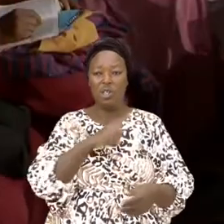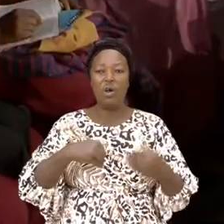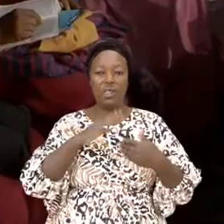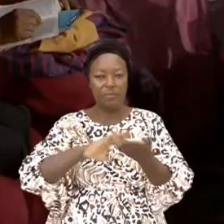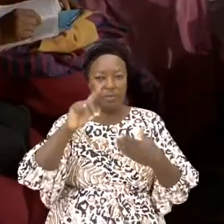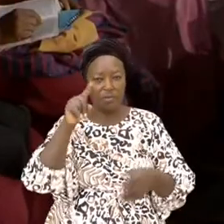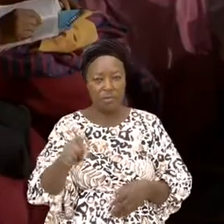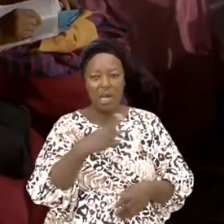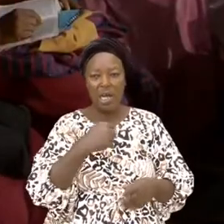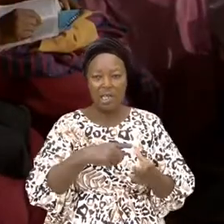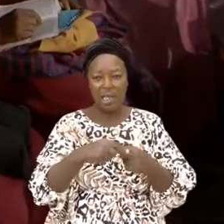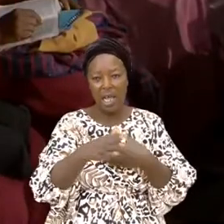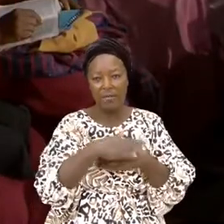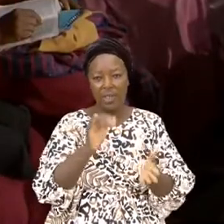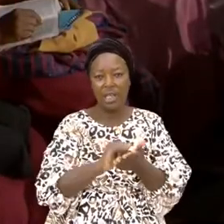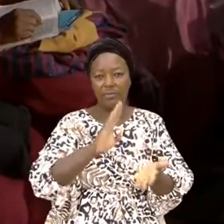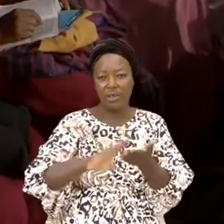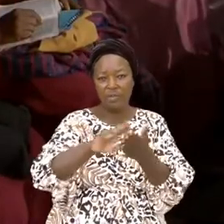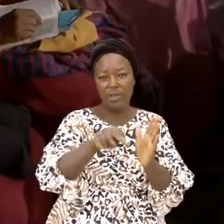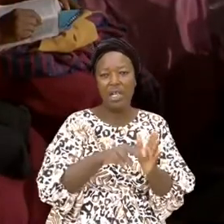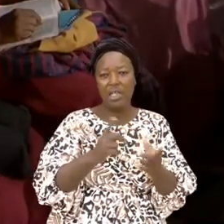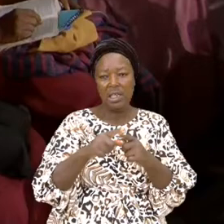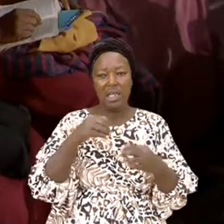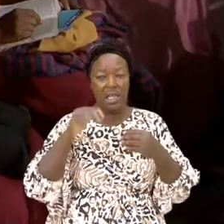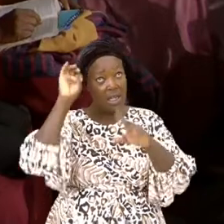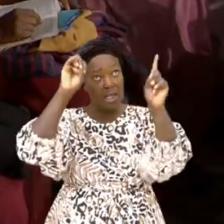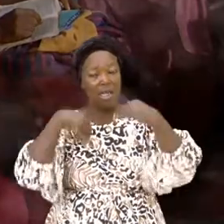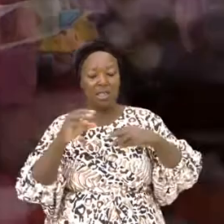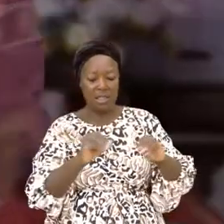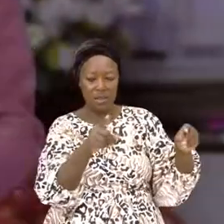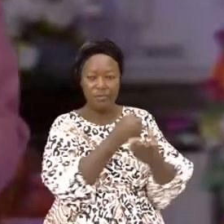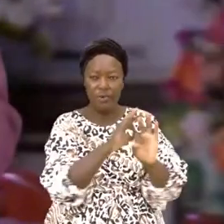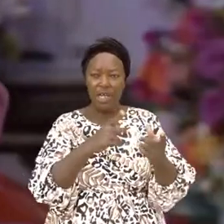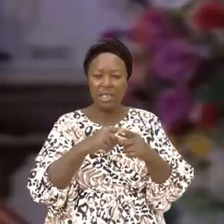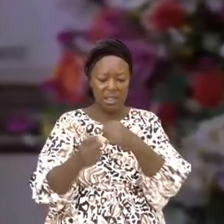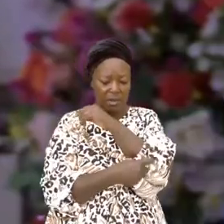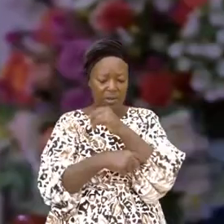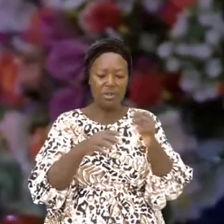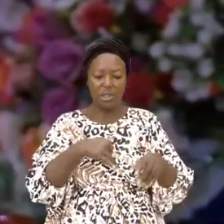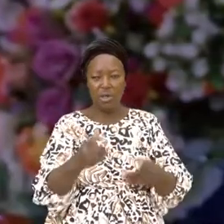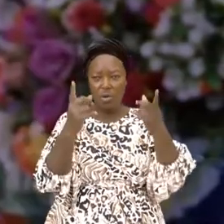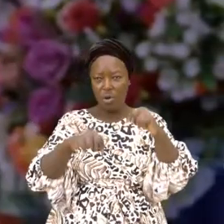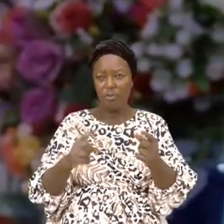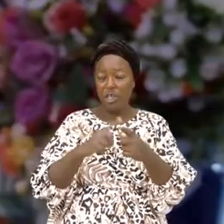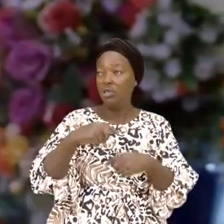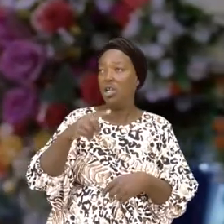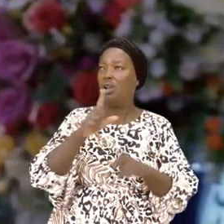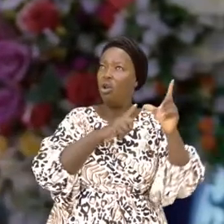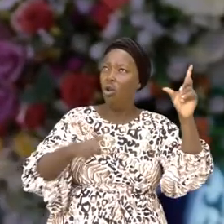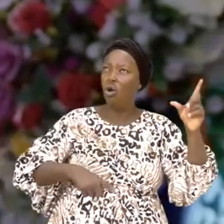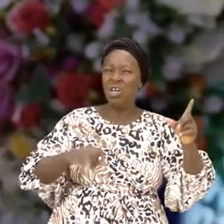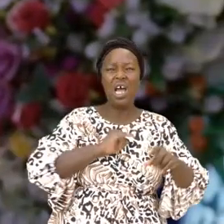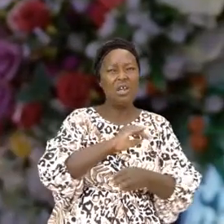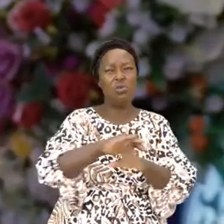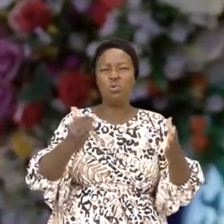And then after that forgiveness, and he has set you free, and temptations will still come, you say, Lord, I don't